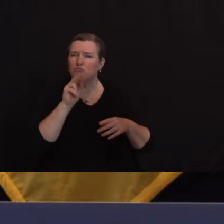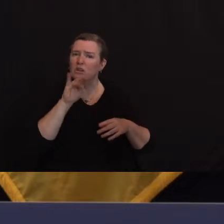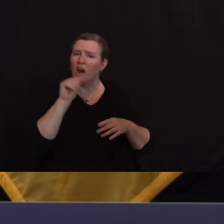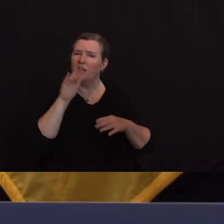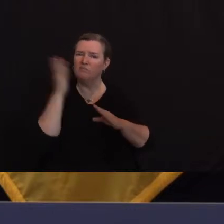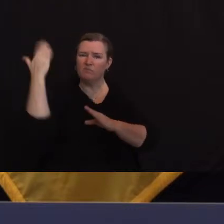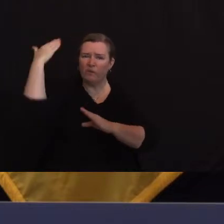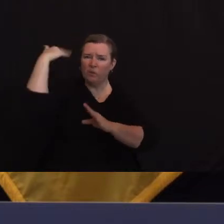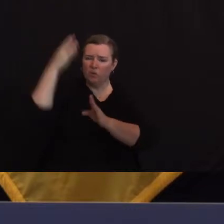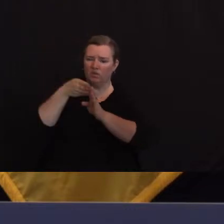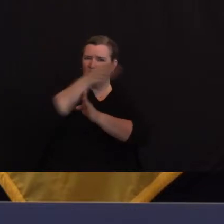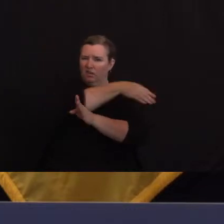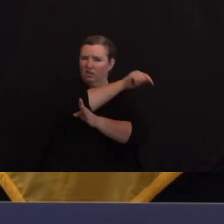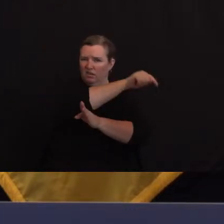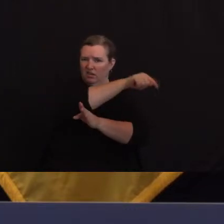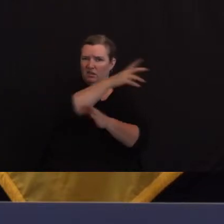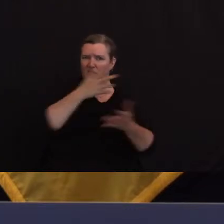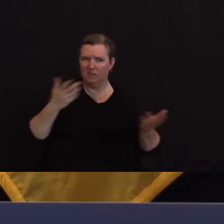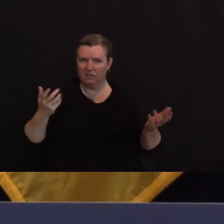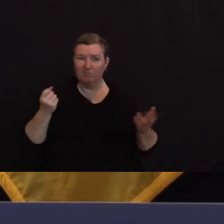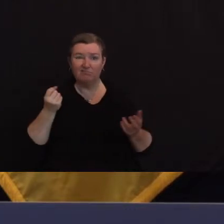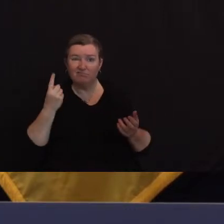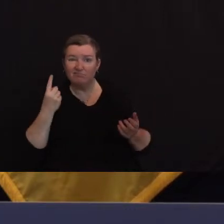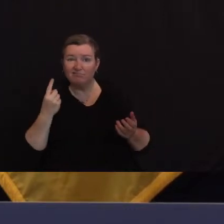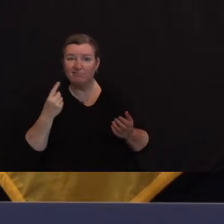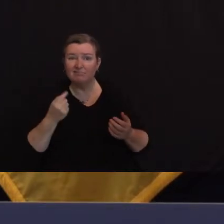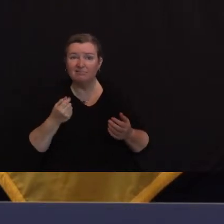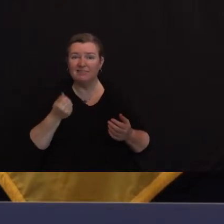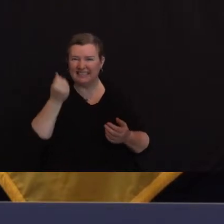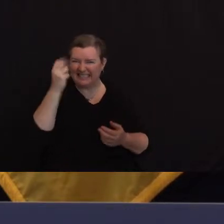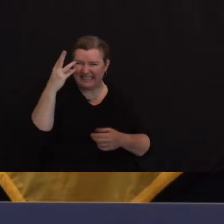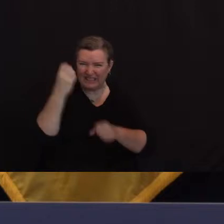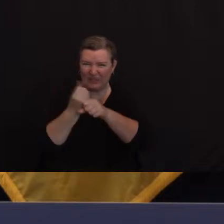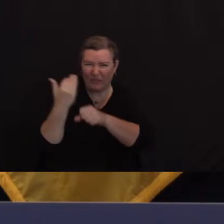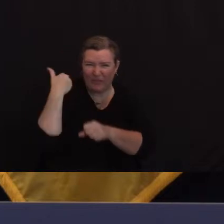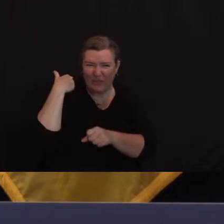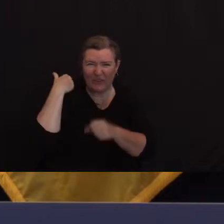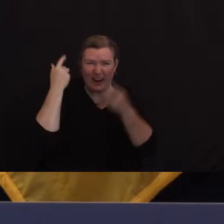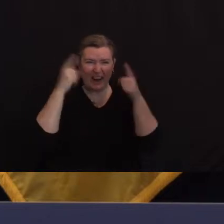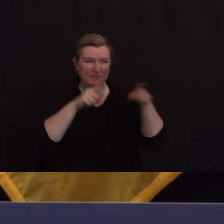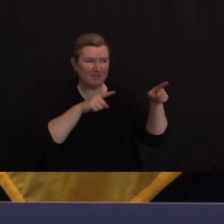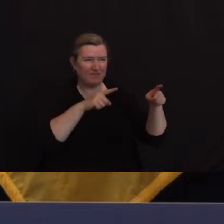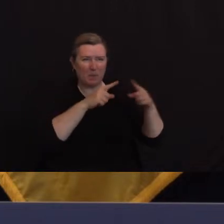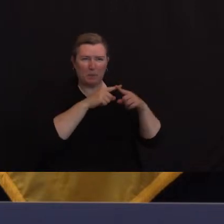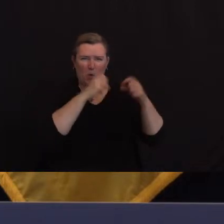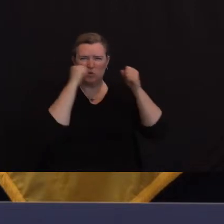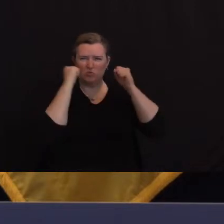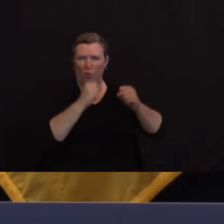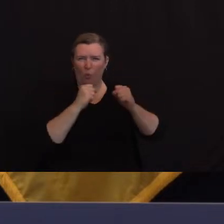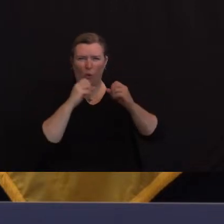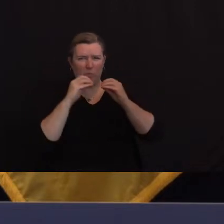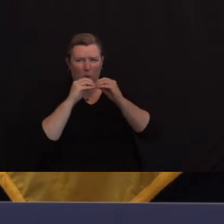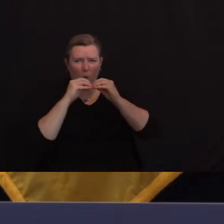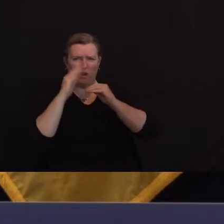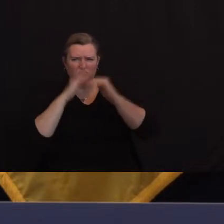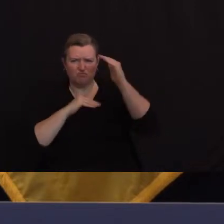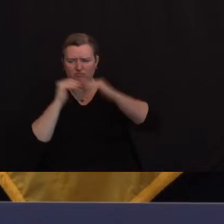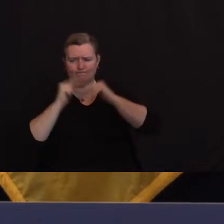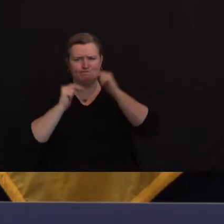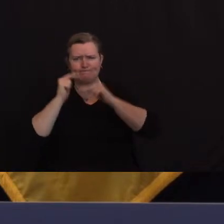place 16 years later than was there 16 years ago. So we keep all of them in our